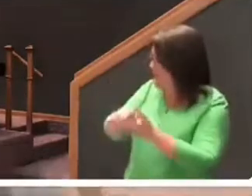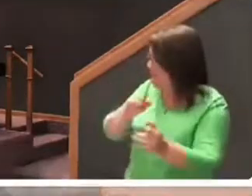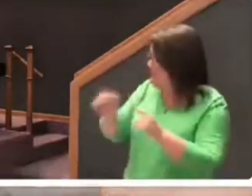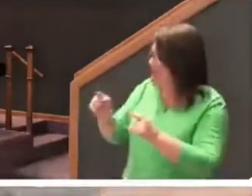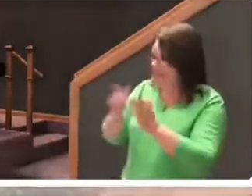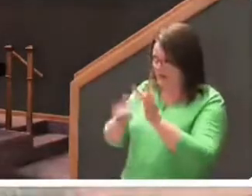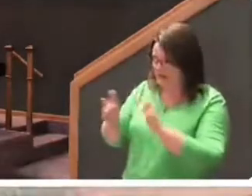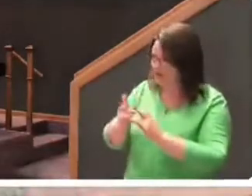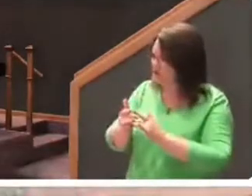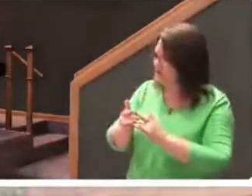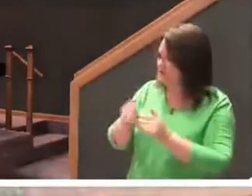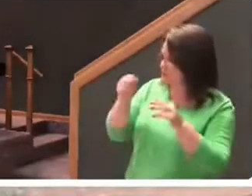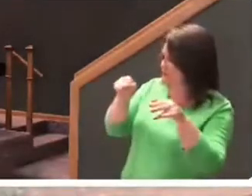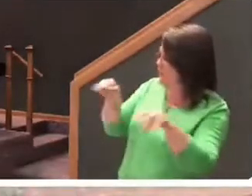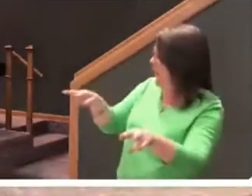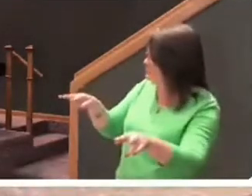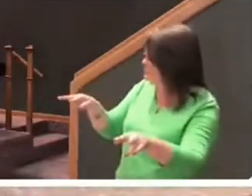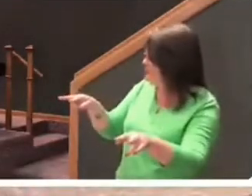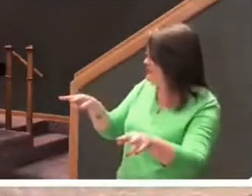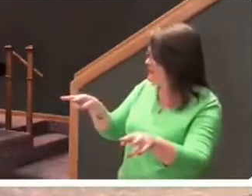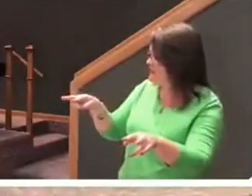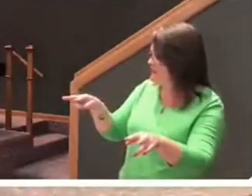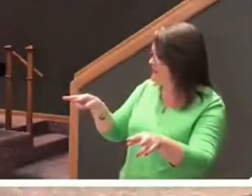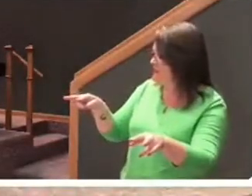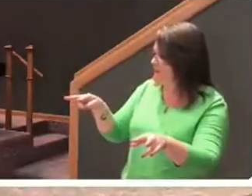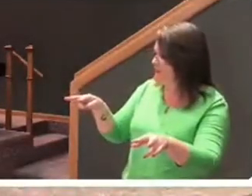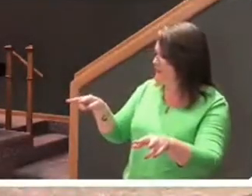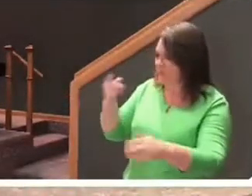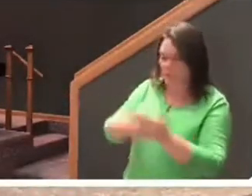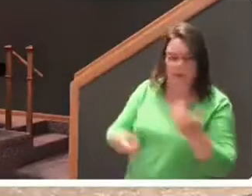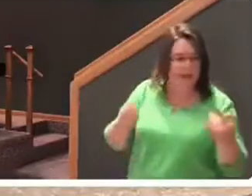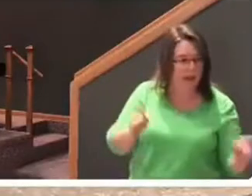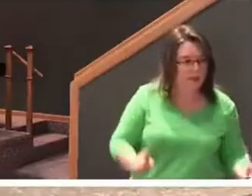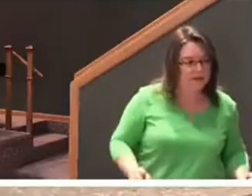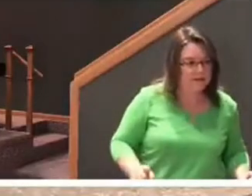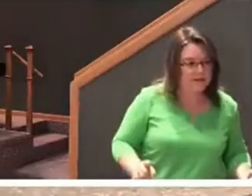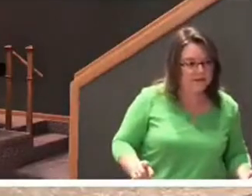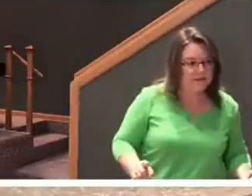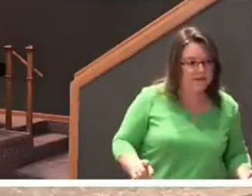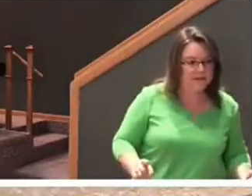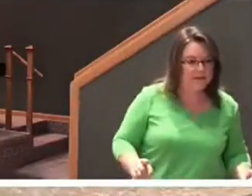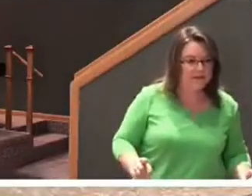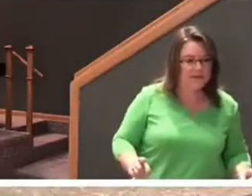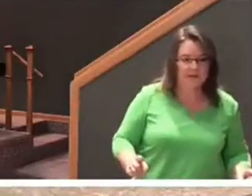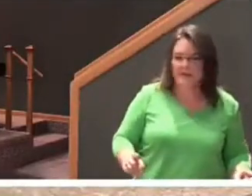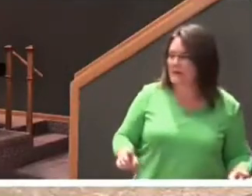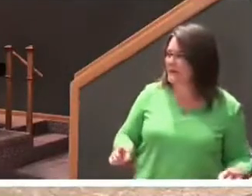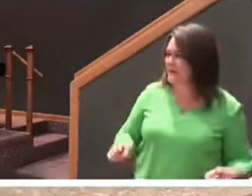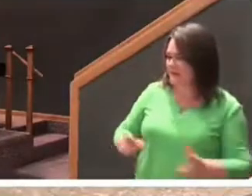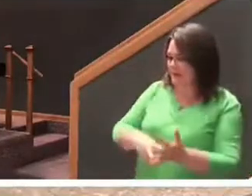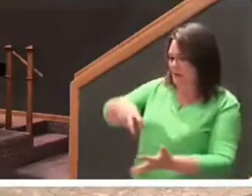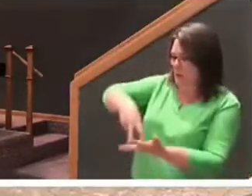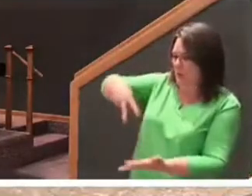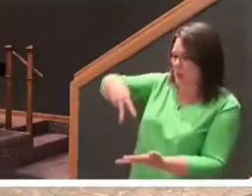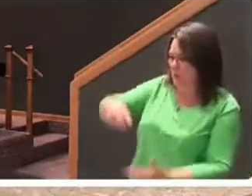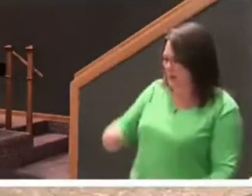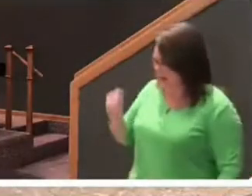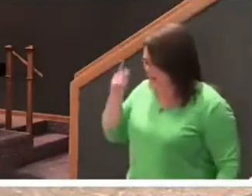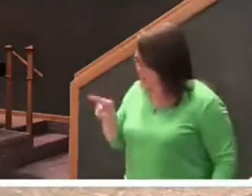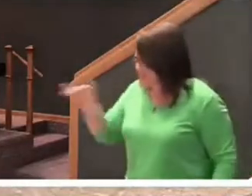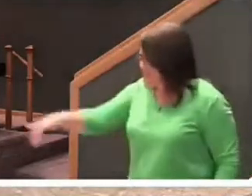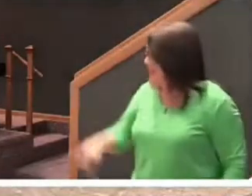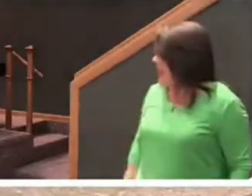as Jesus was watching what happened, he leaped to his feet and said, "Did you